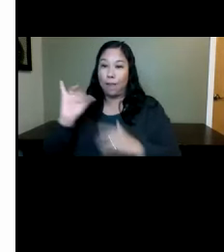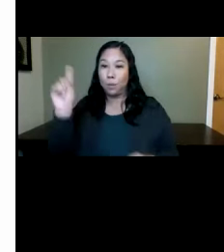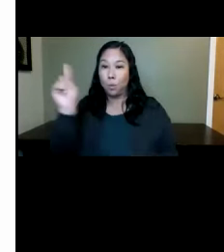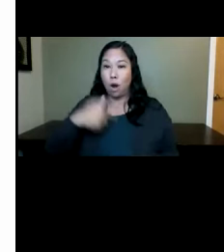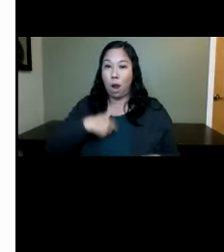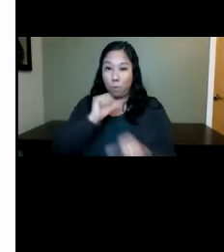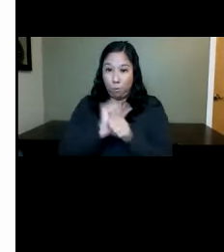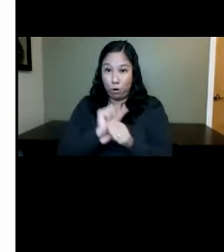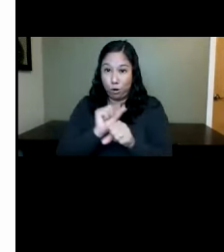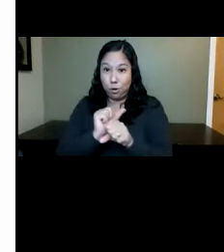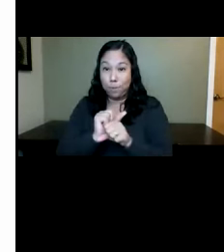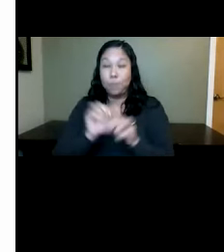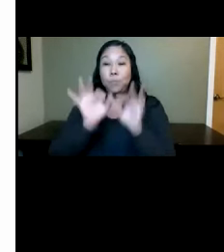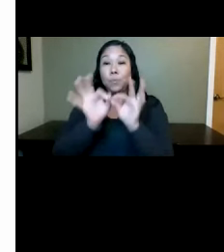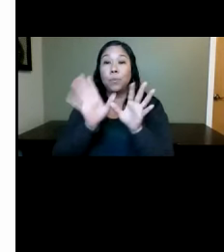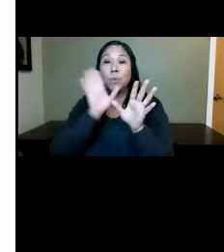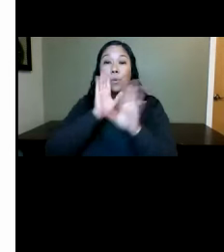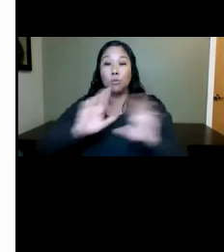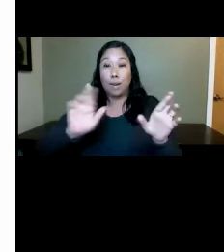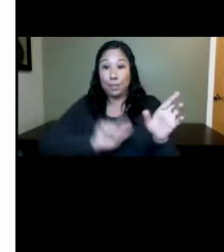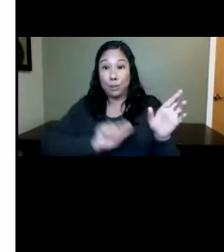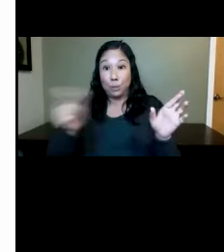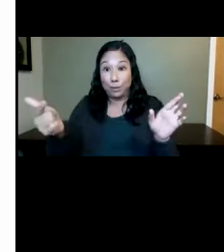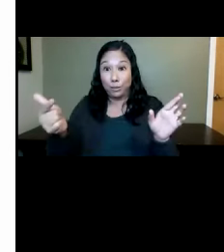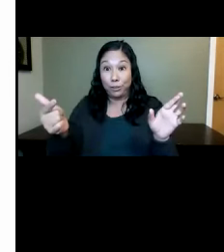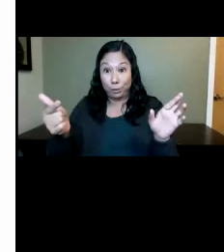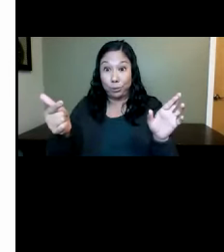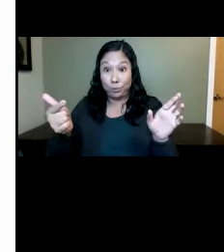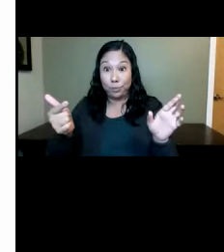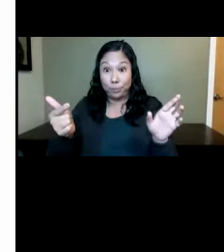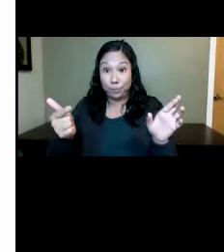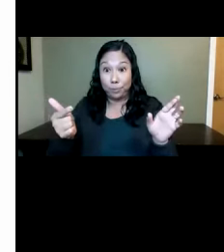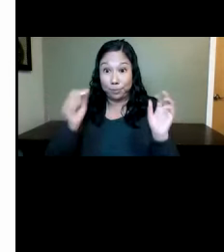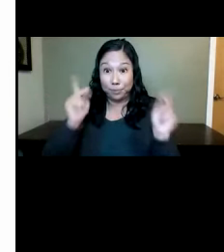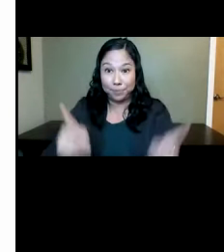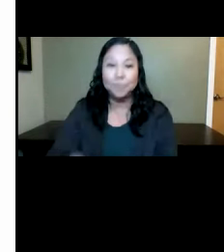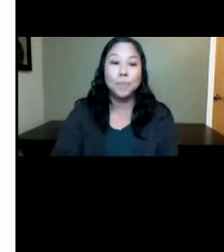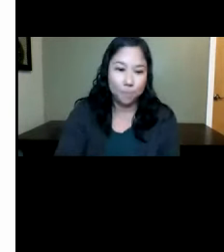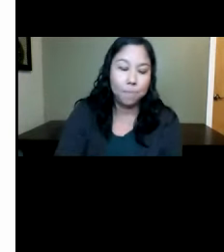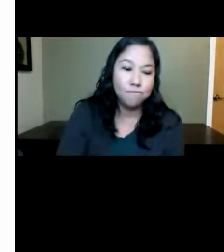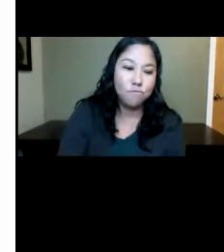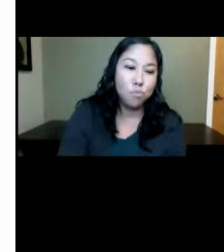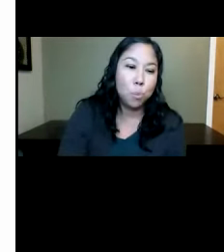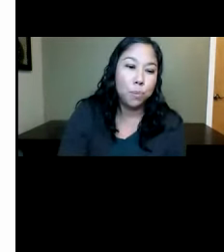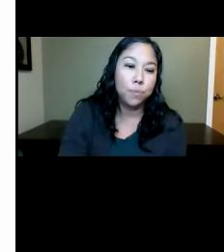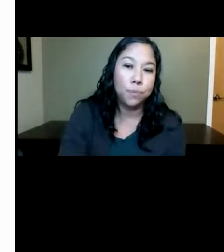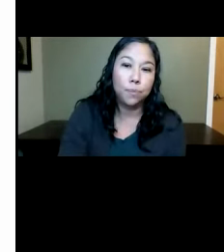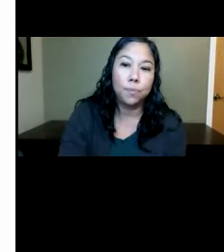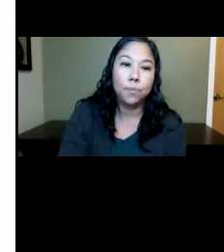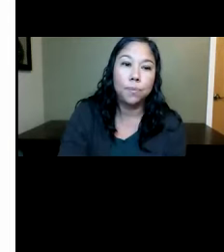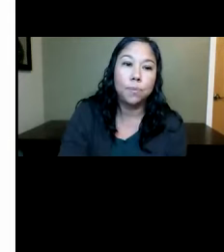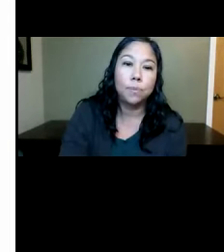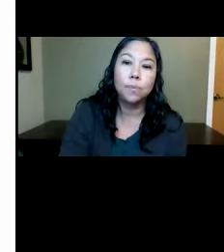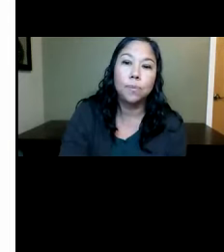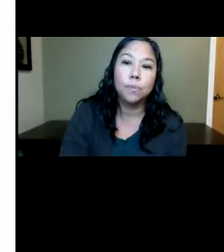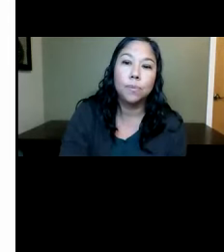a community outreach coordinator, is a functional unit of Operation Warp Speed. And one of the points that I wanted